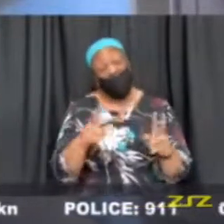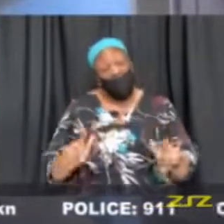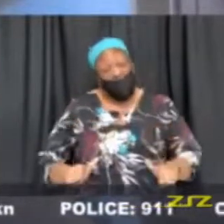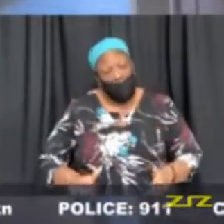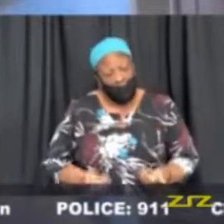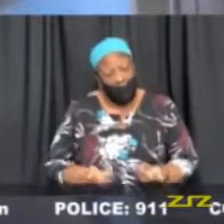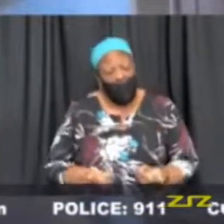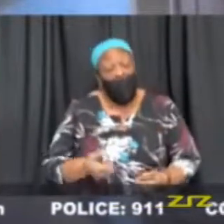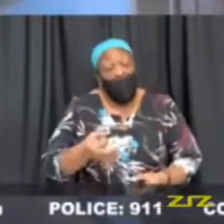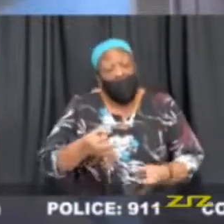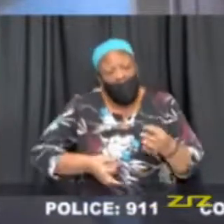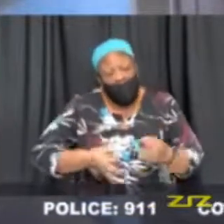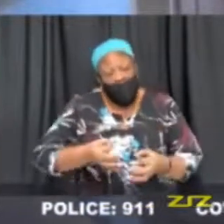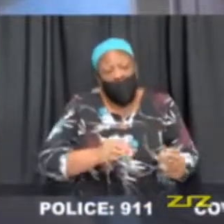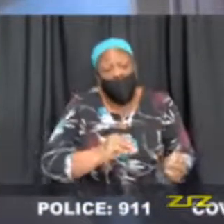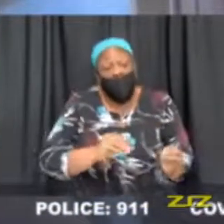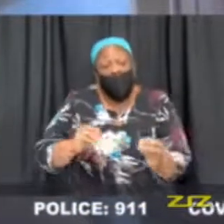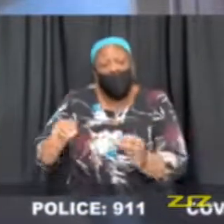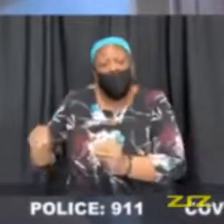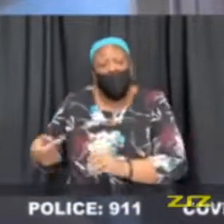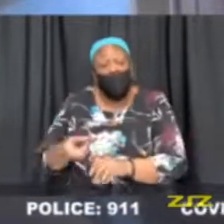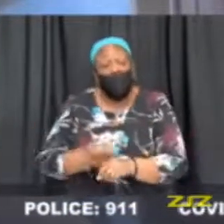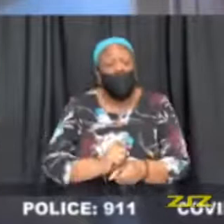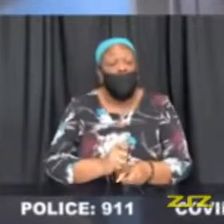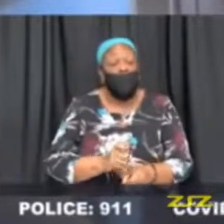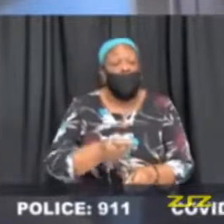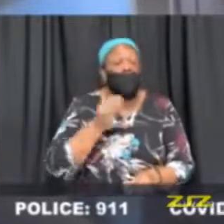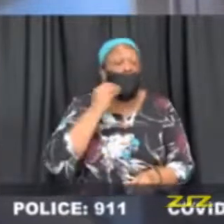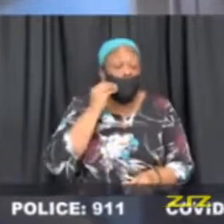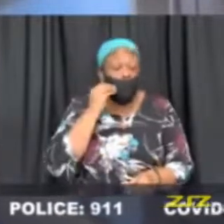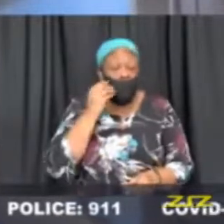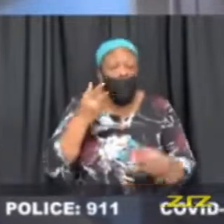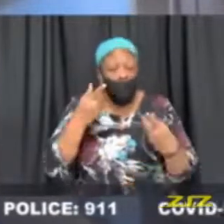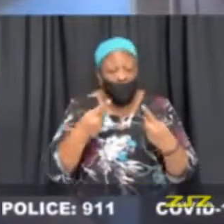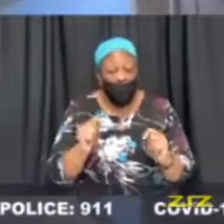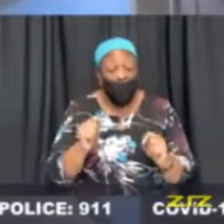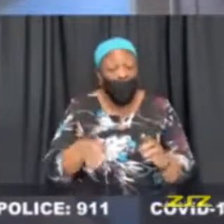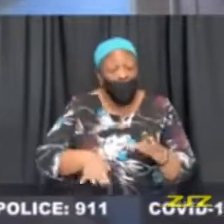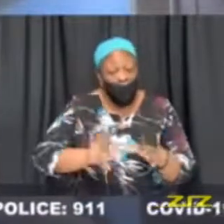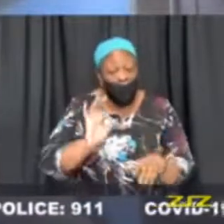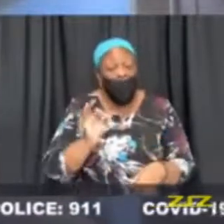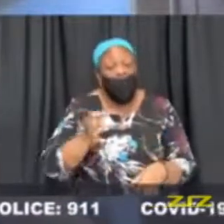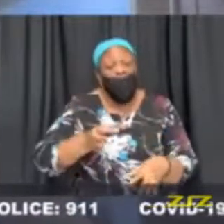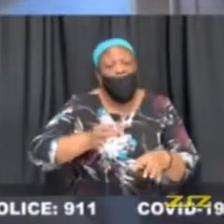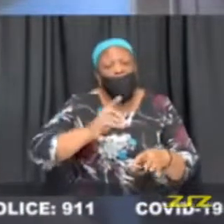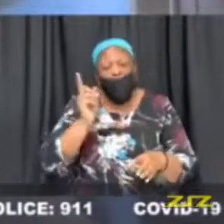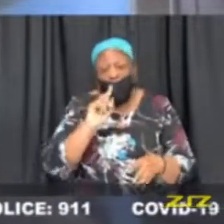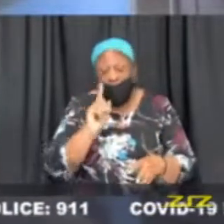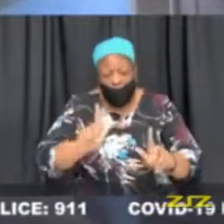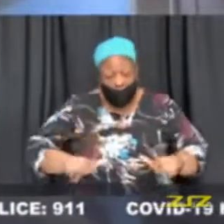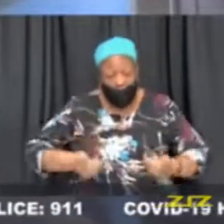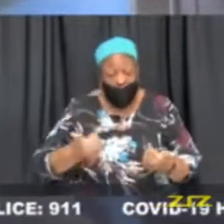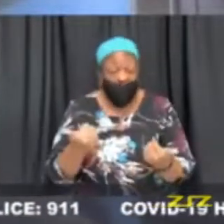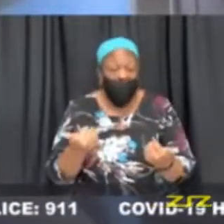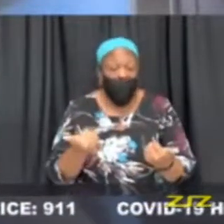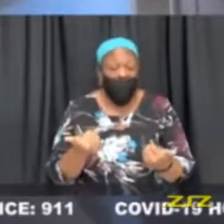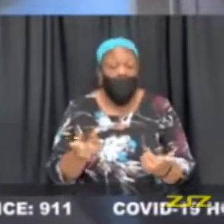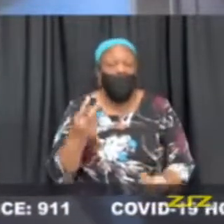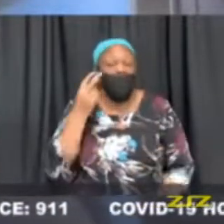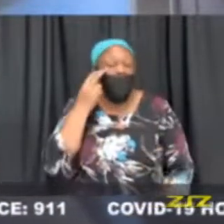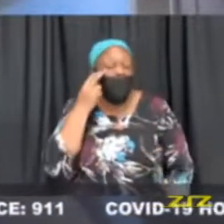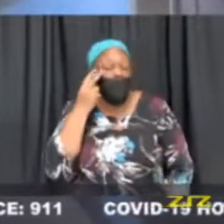people if necessary to avoid harm. So with respect to that video, if we go back